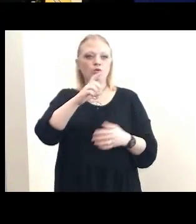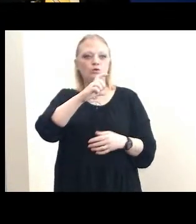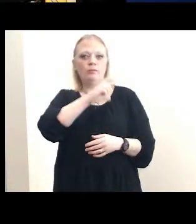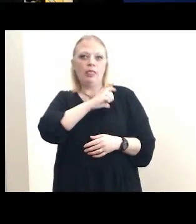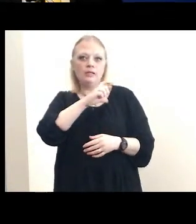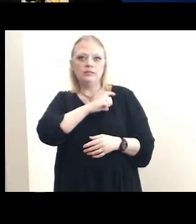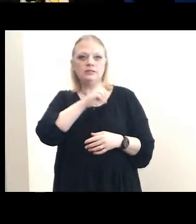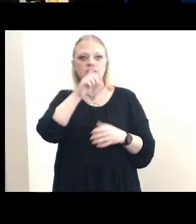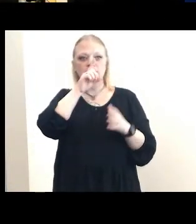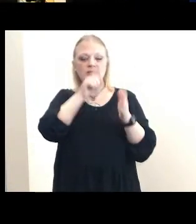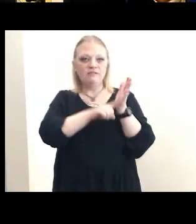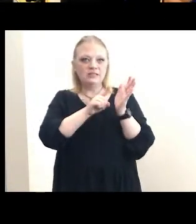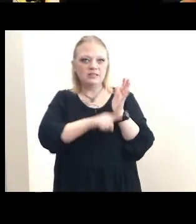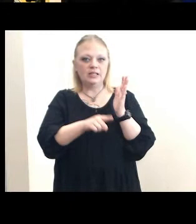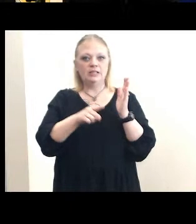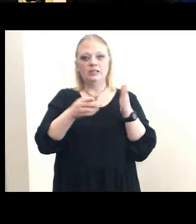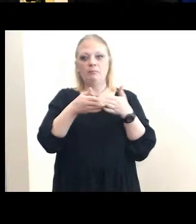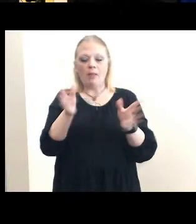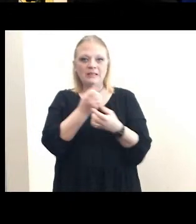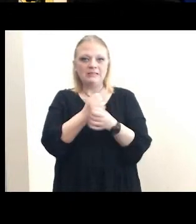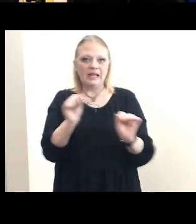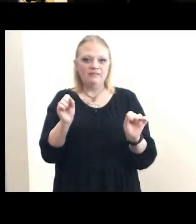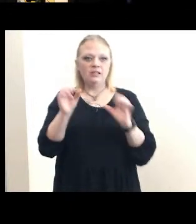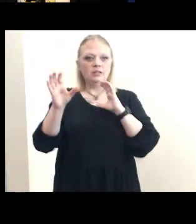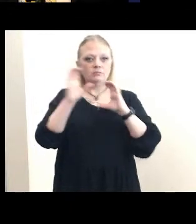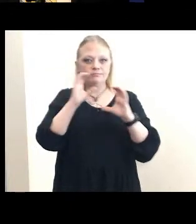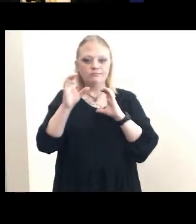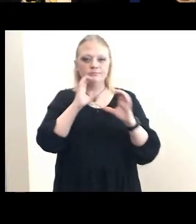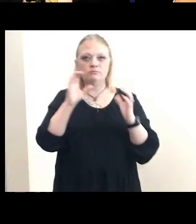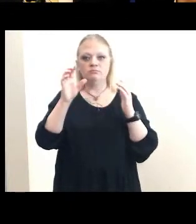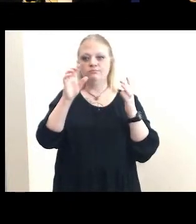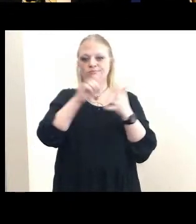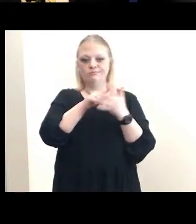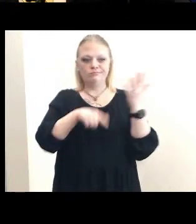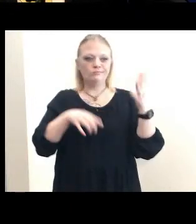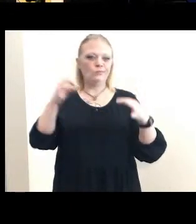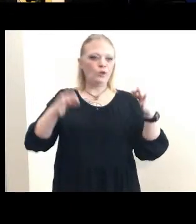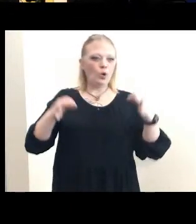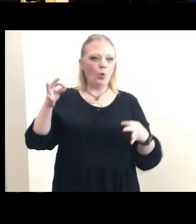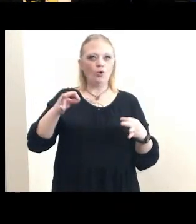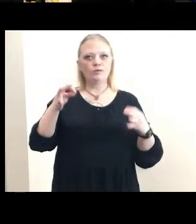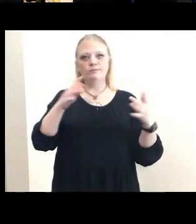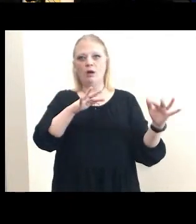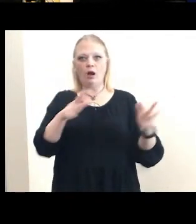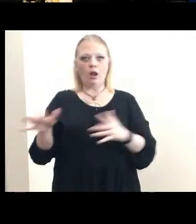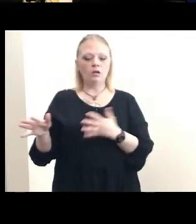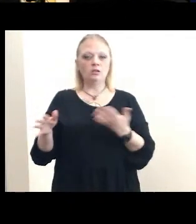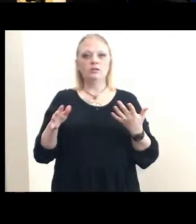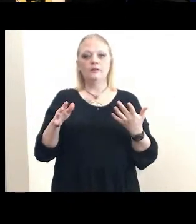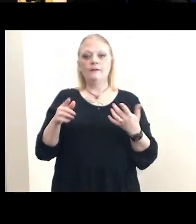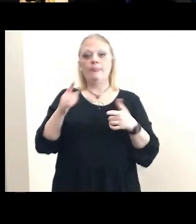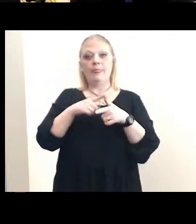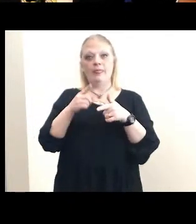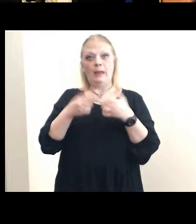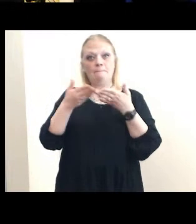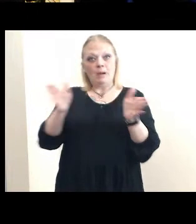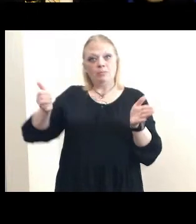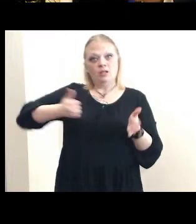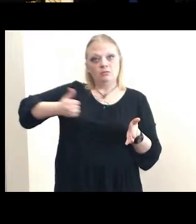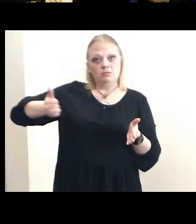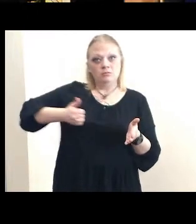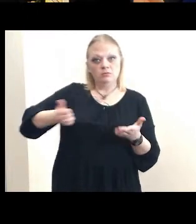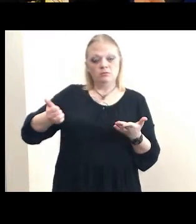police, investigations, public safety communications, others such as court officers and the like, and then public transit. These